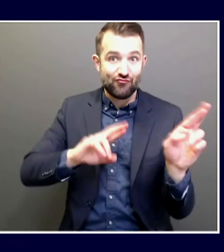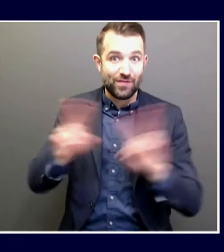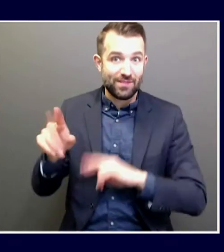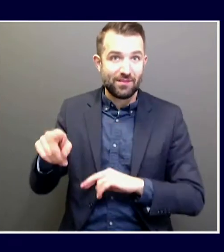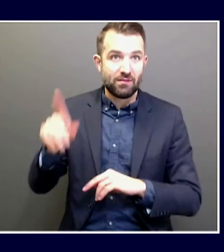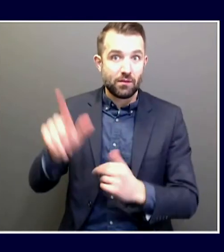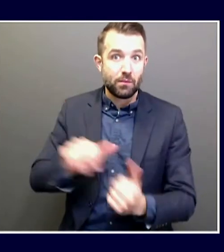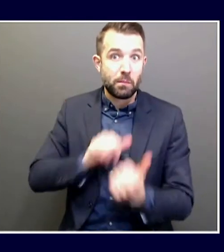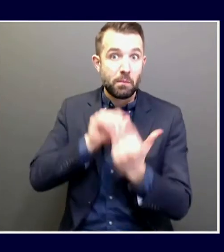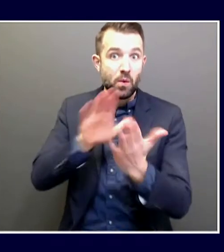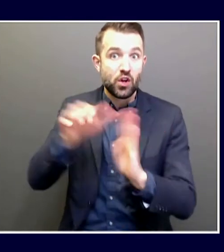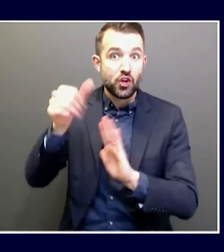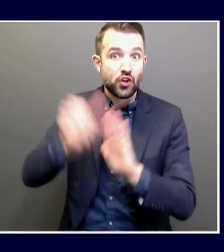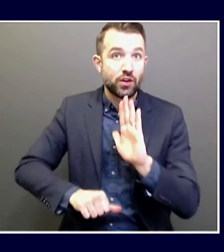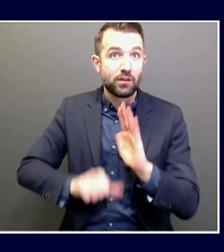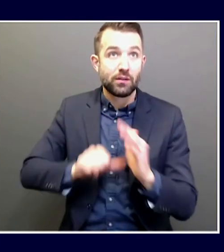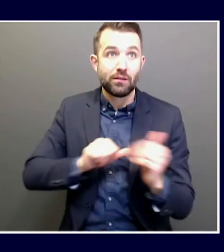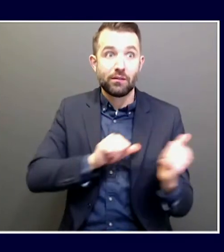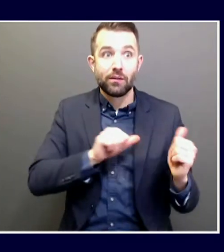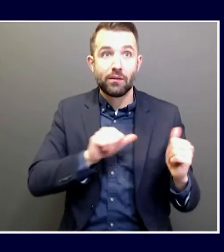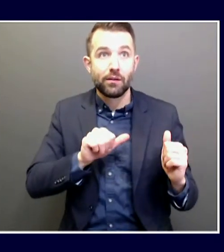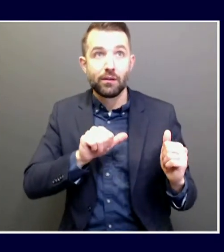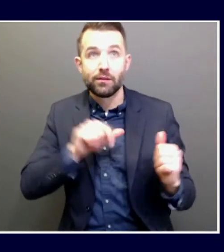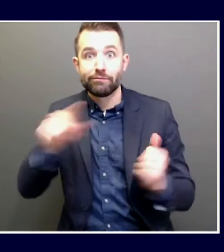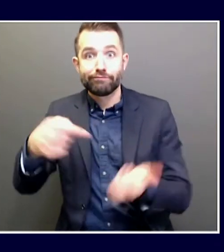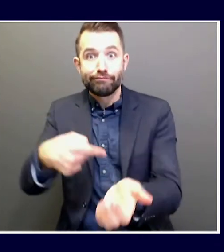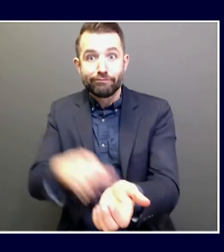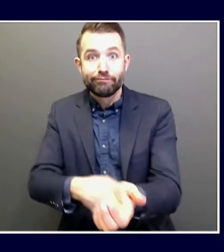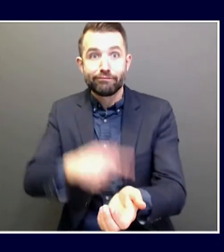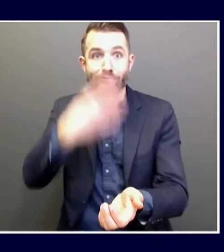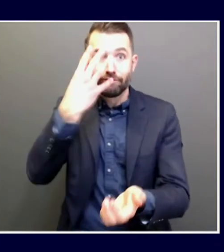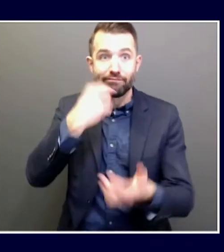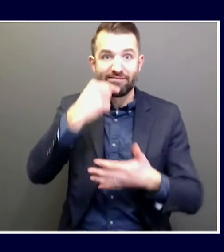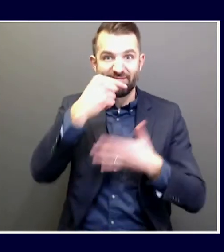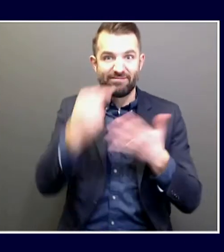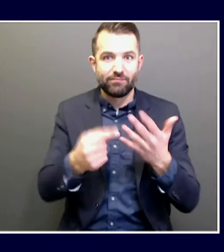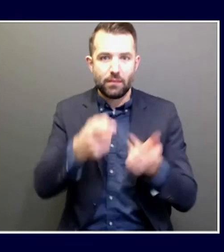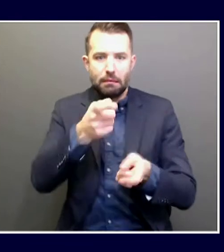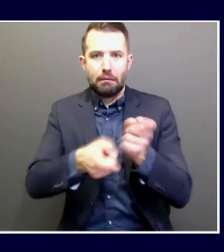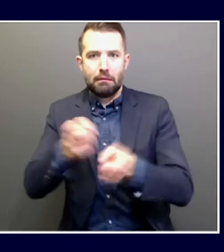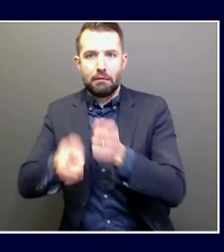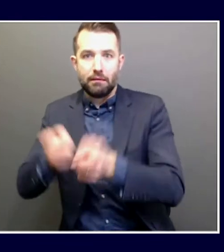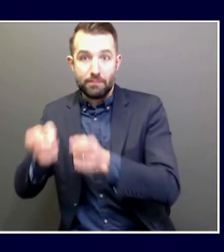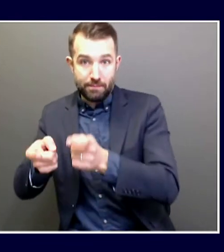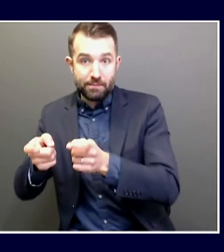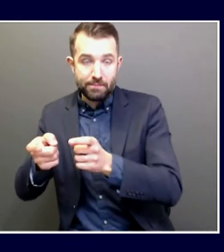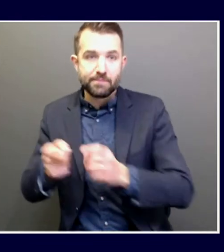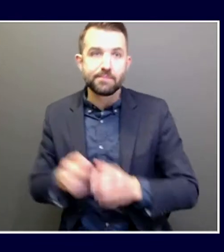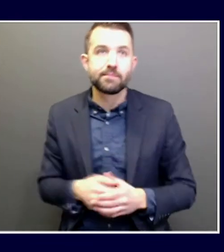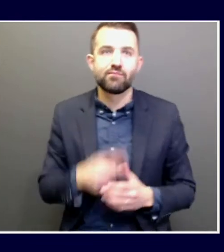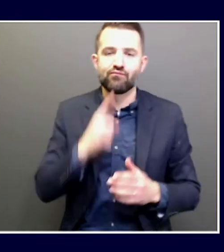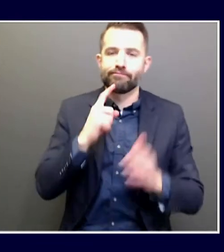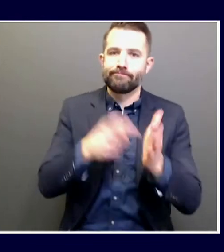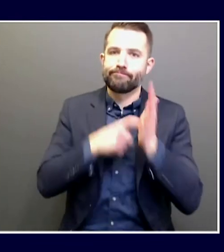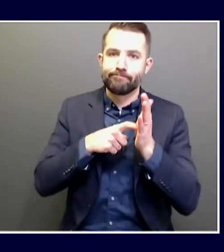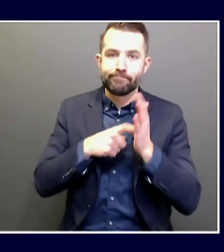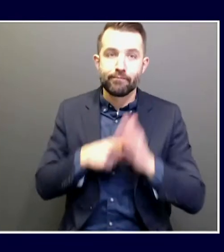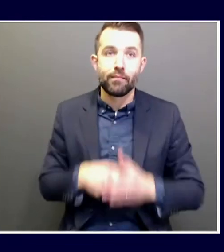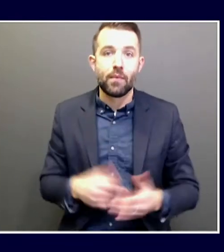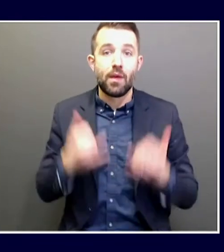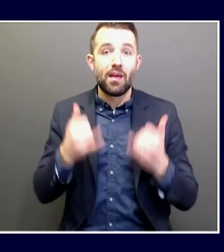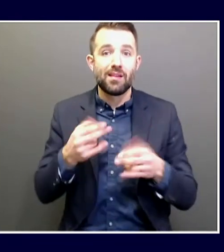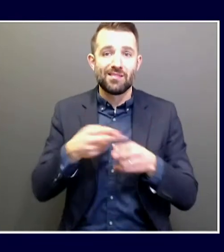it still certainly has an impact. To your question, Chris, it's really too early to say whether the increase